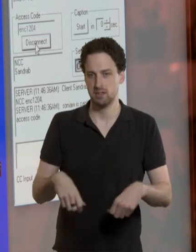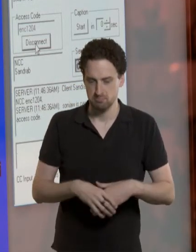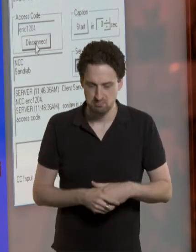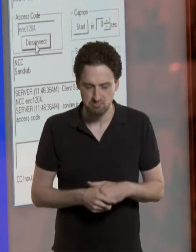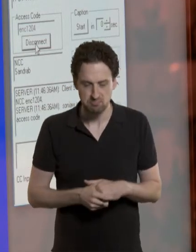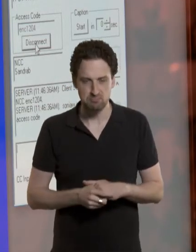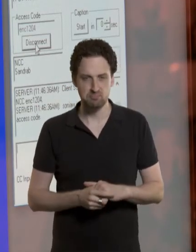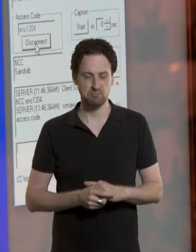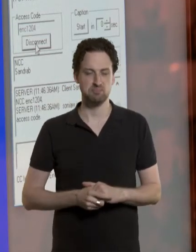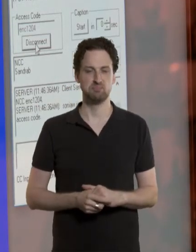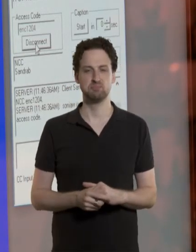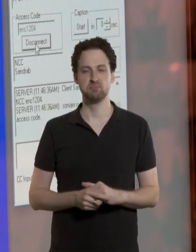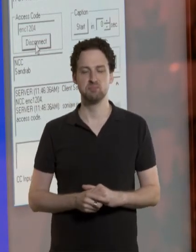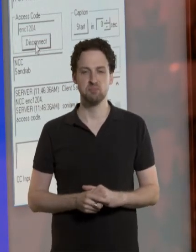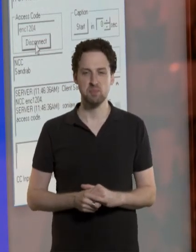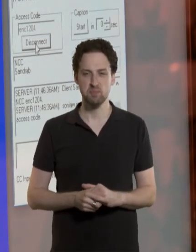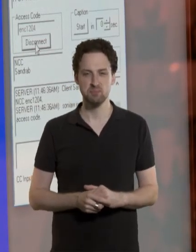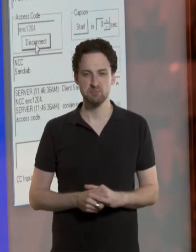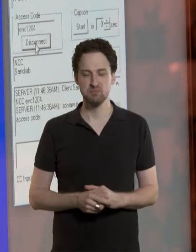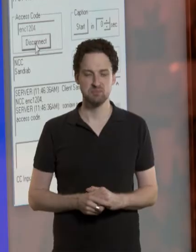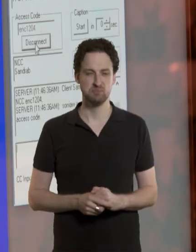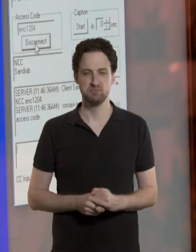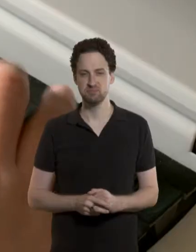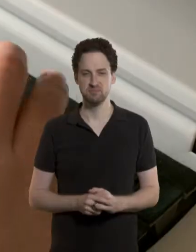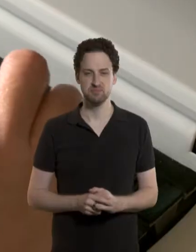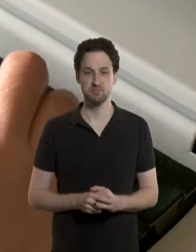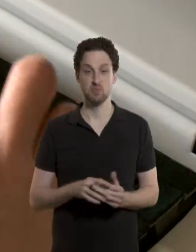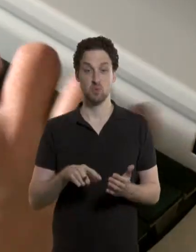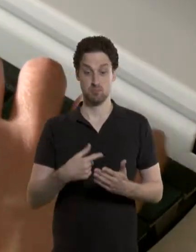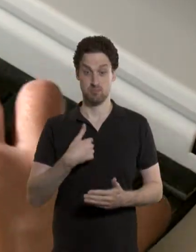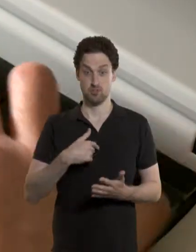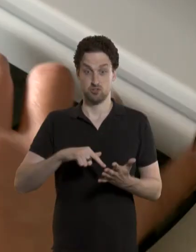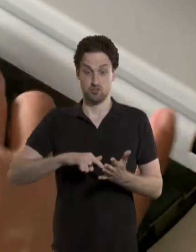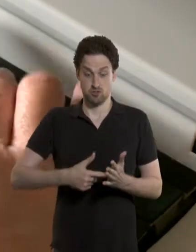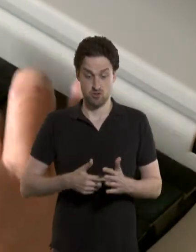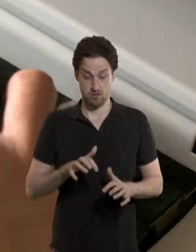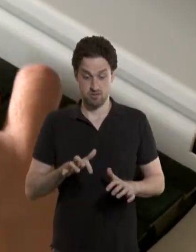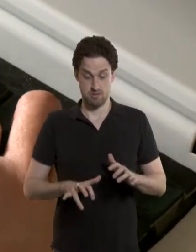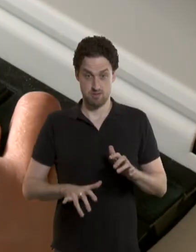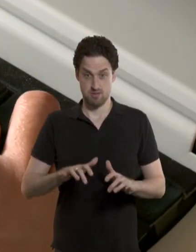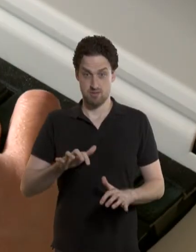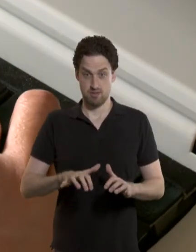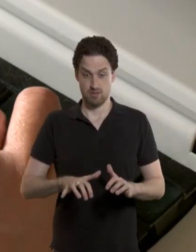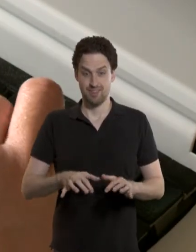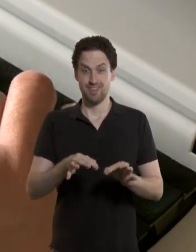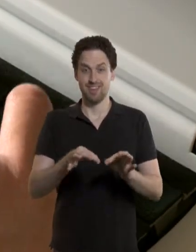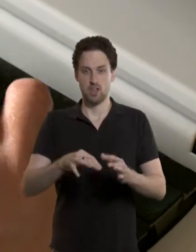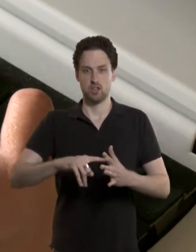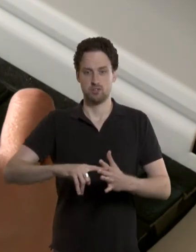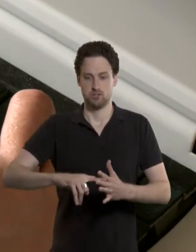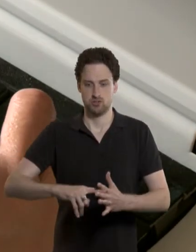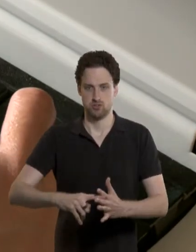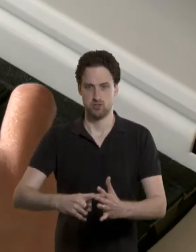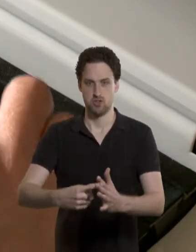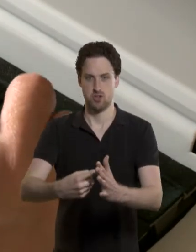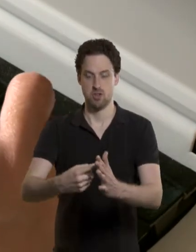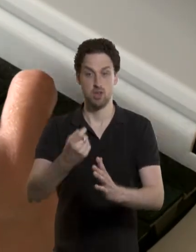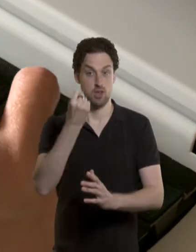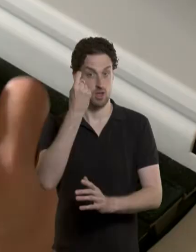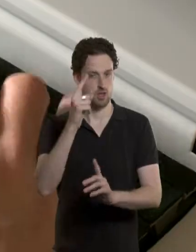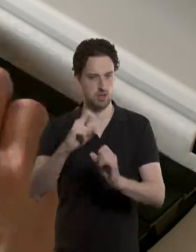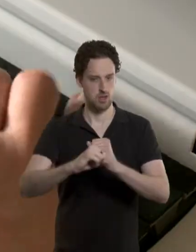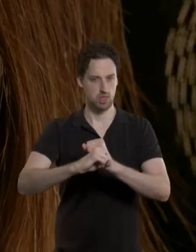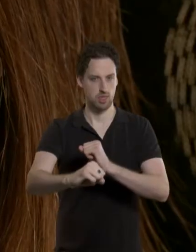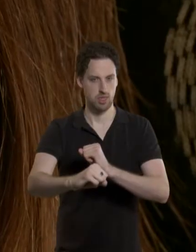on the screen several seconds behind the action. As soon as I start writing on my stenograph machine, captions will start